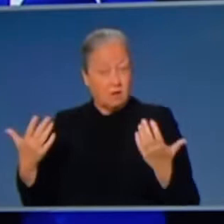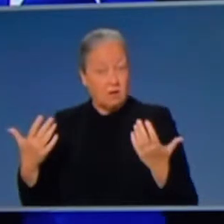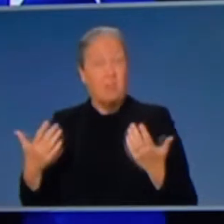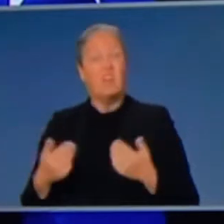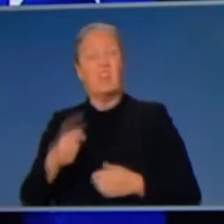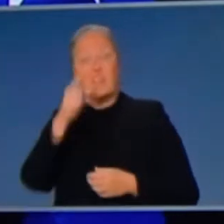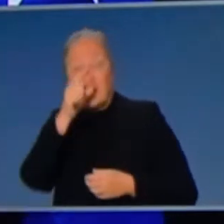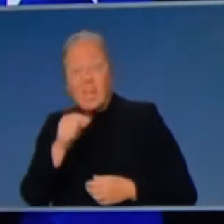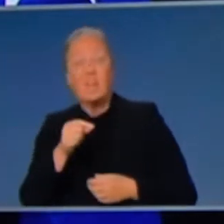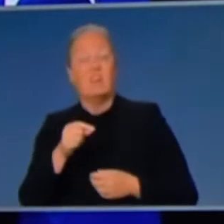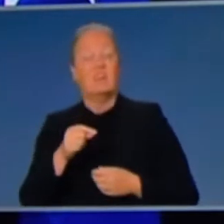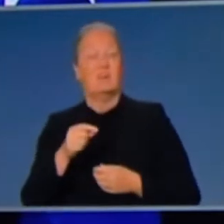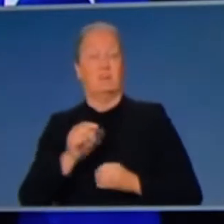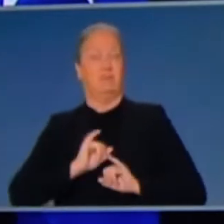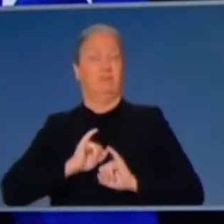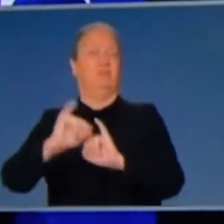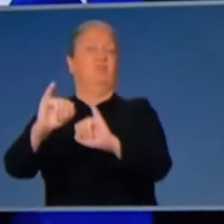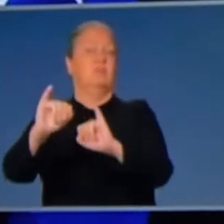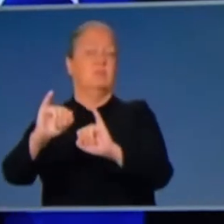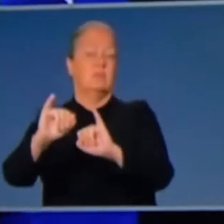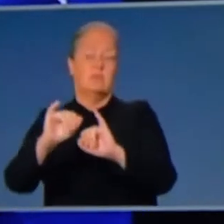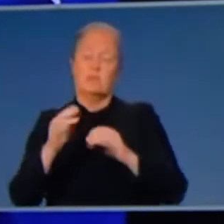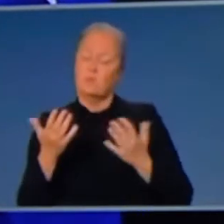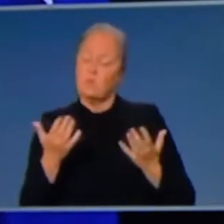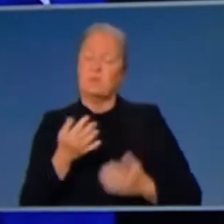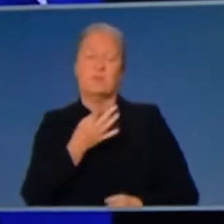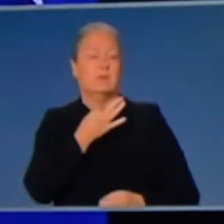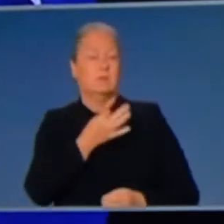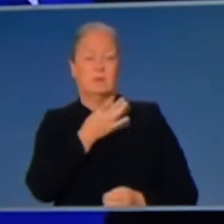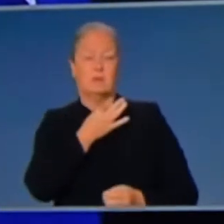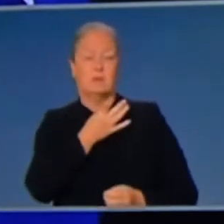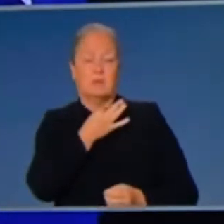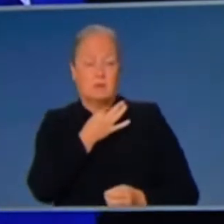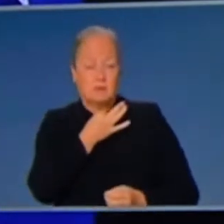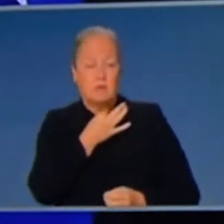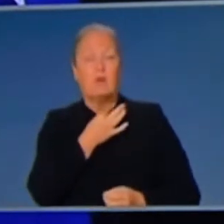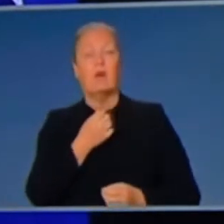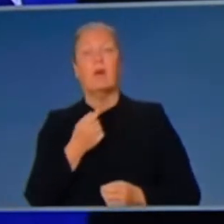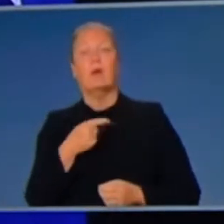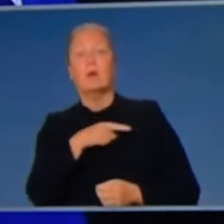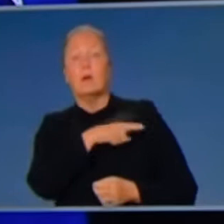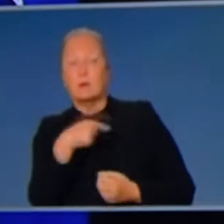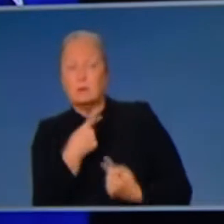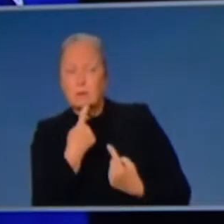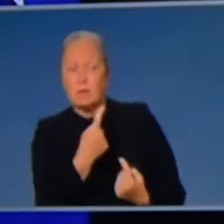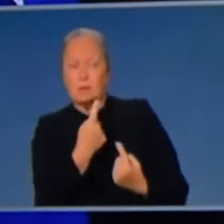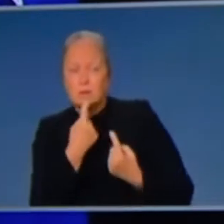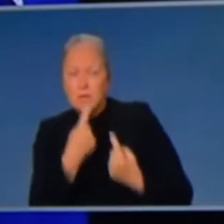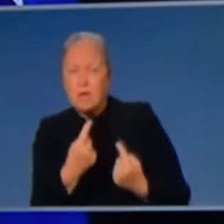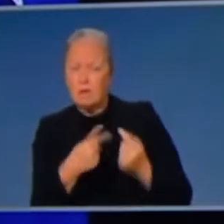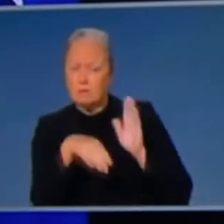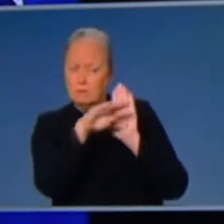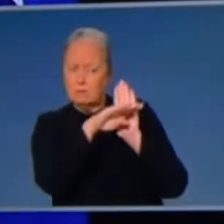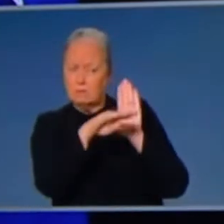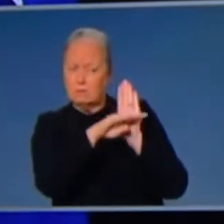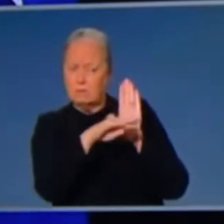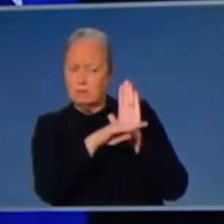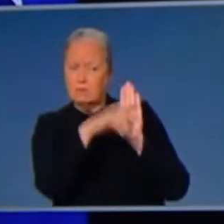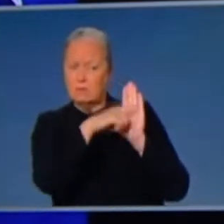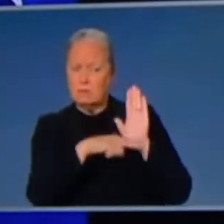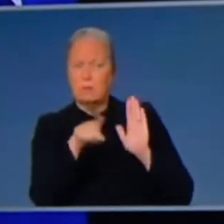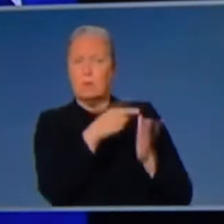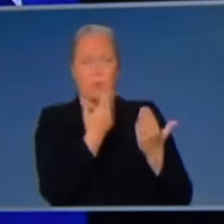worse. So all the things we've been asking you to do, day in, day out, they apply especially